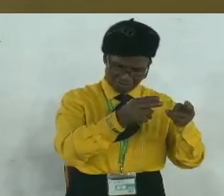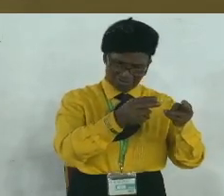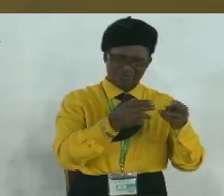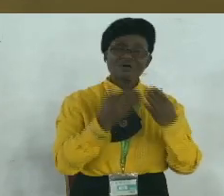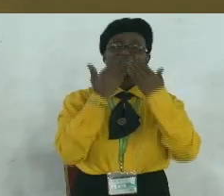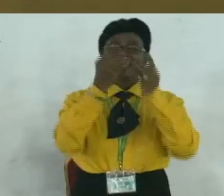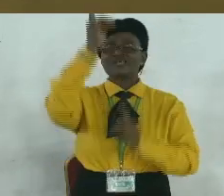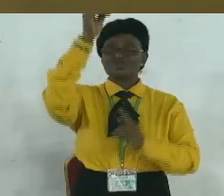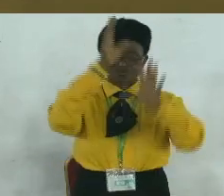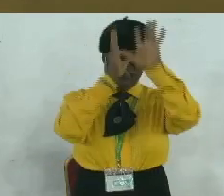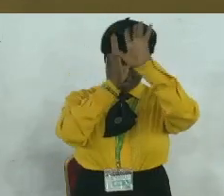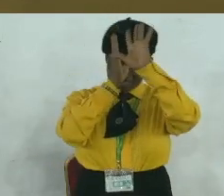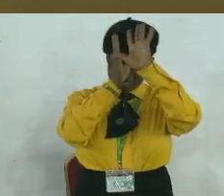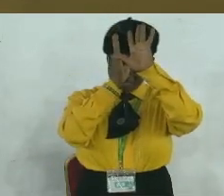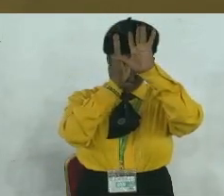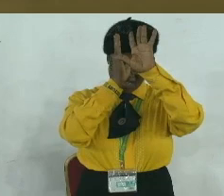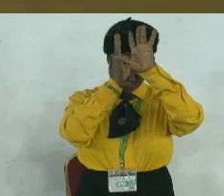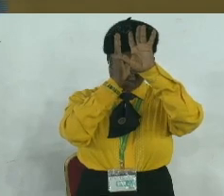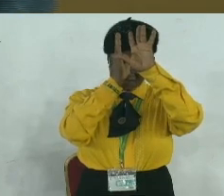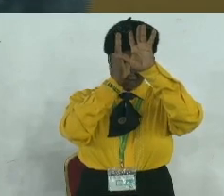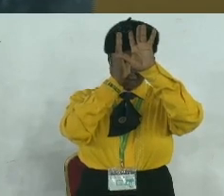Thank you, my Father.